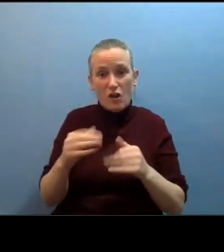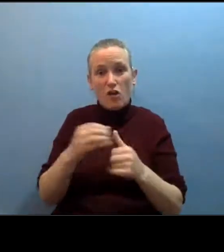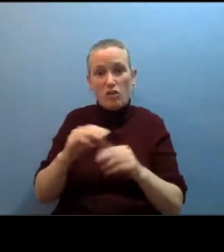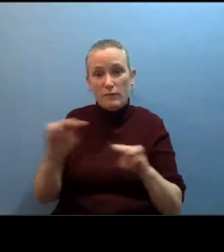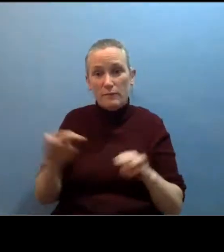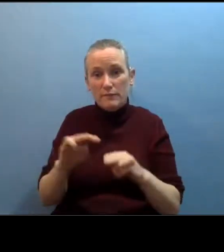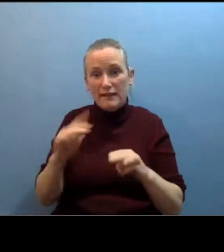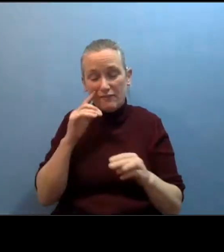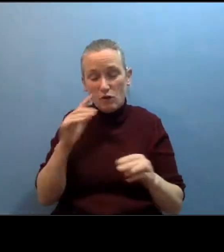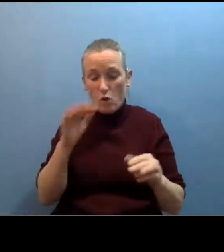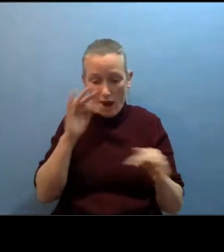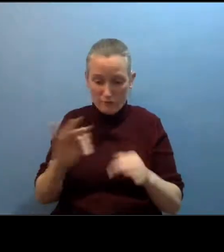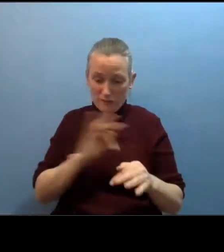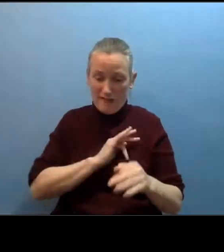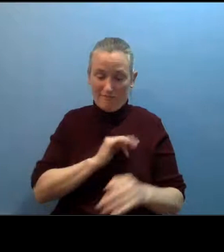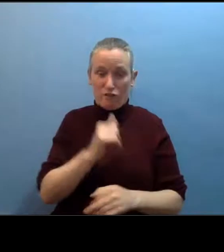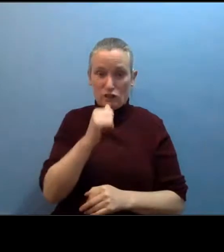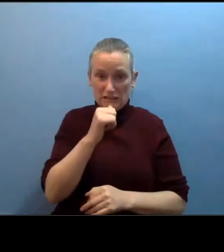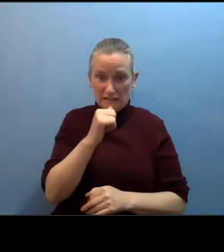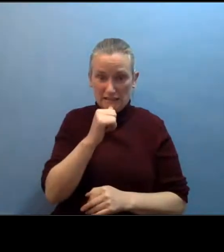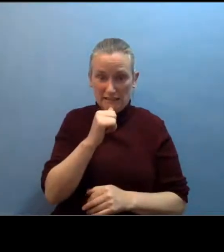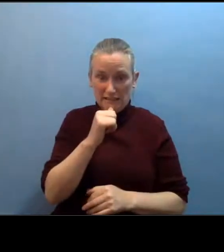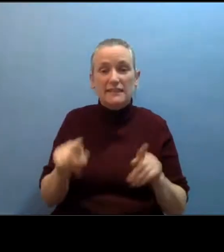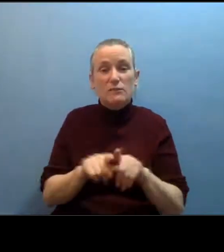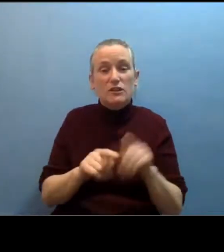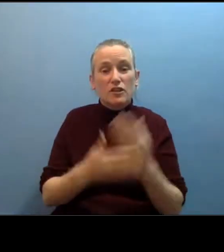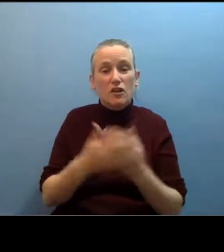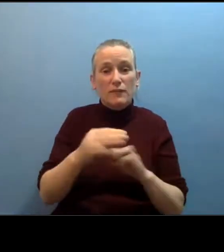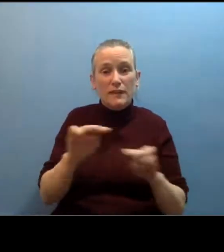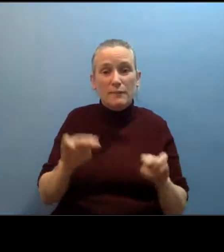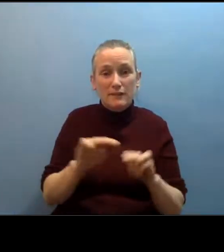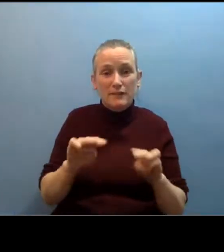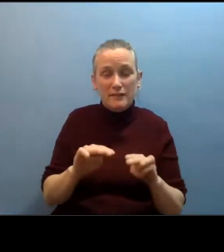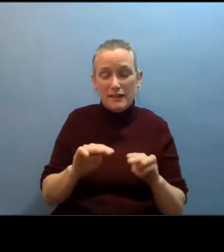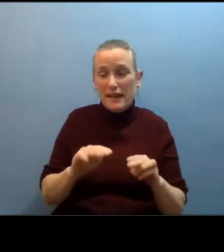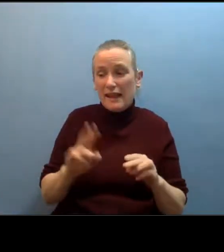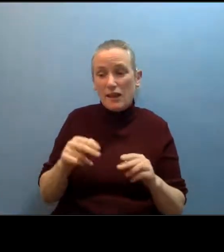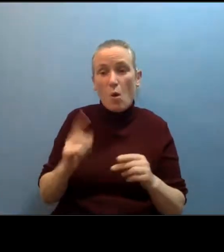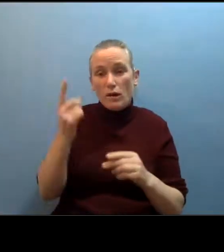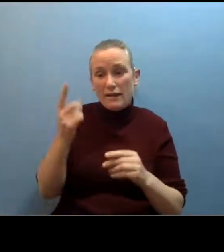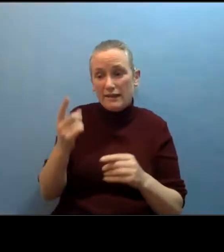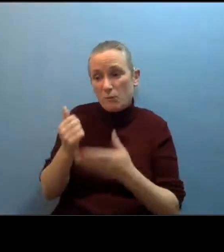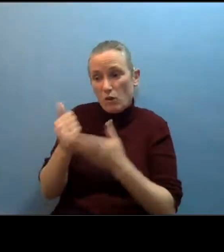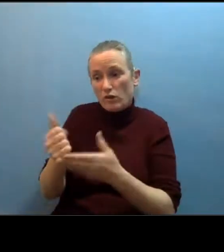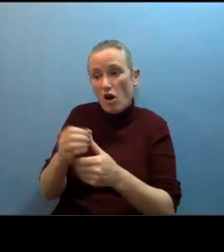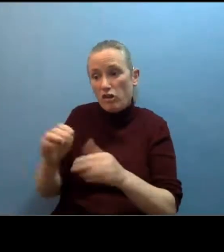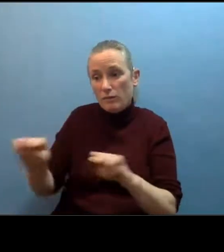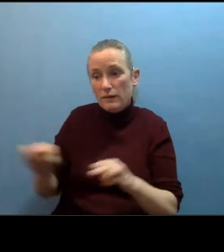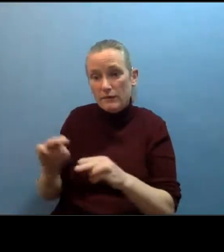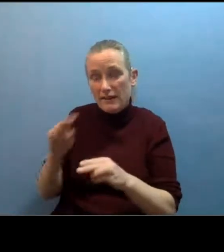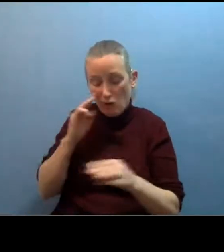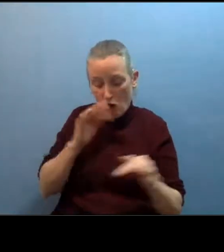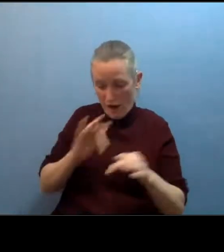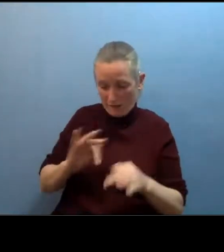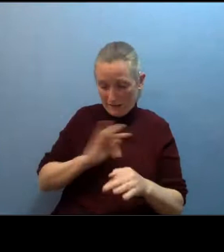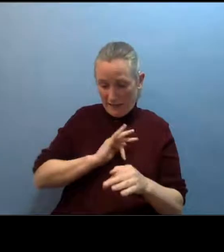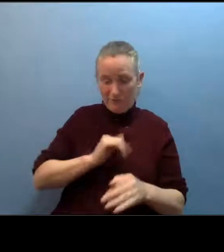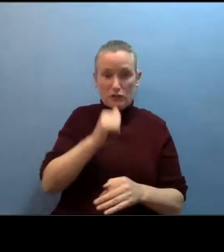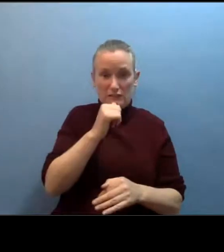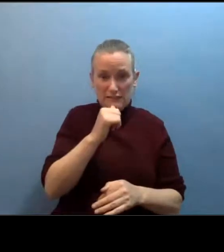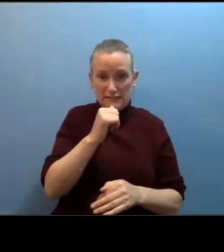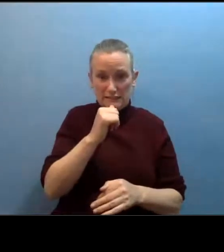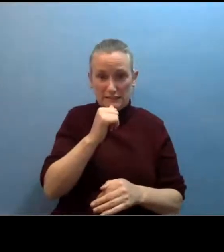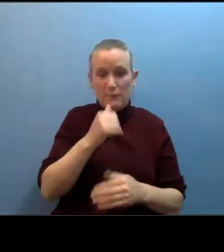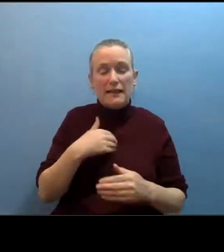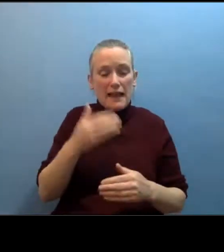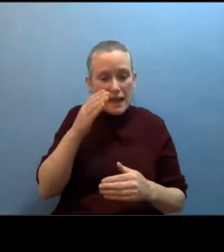friends and be there for their friends as they want to be if they're looking after themselves first. So making sure that they know that they don't have to take that